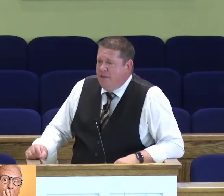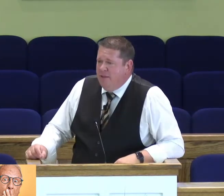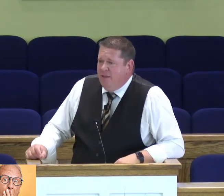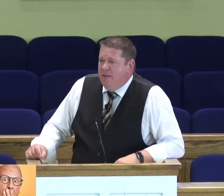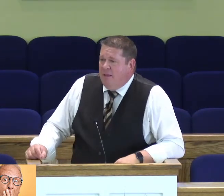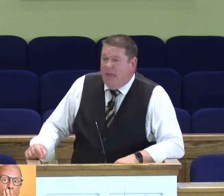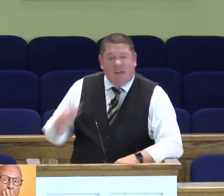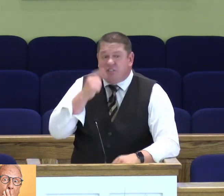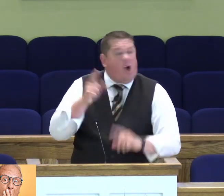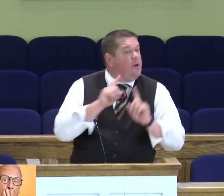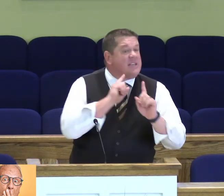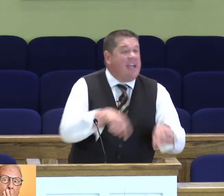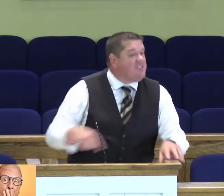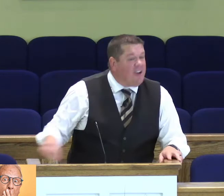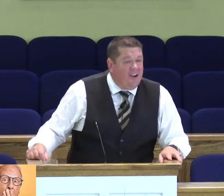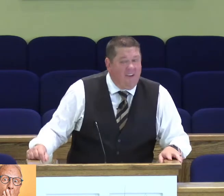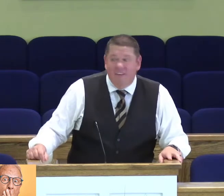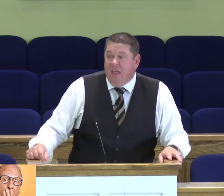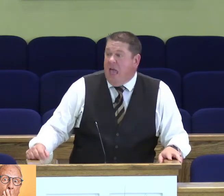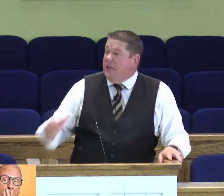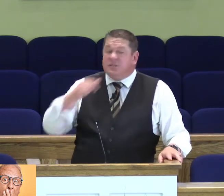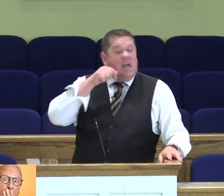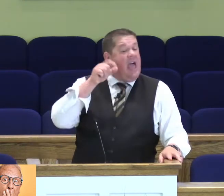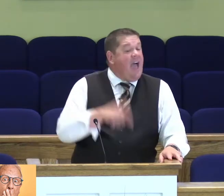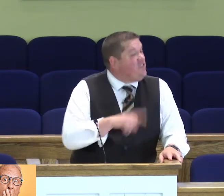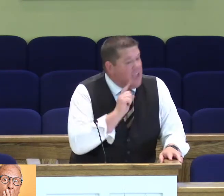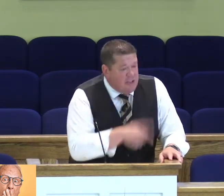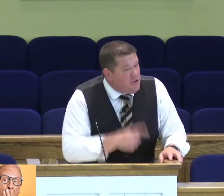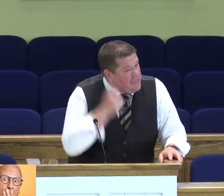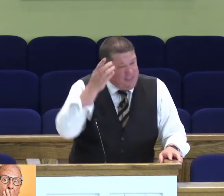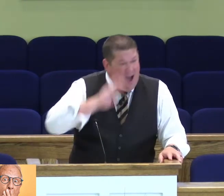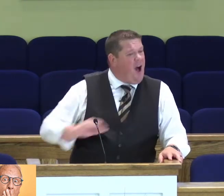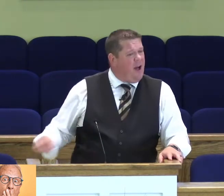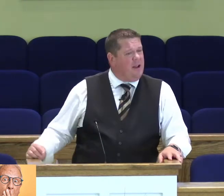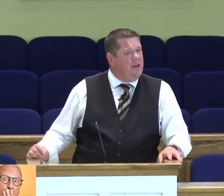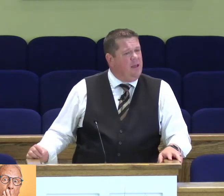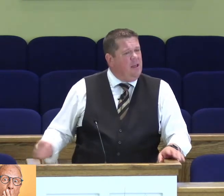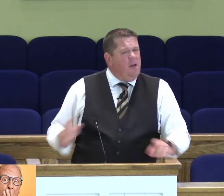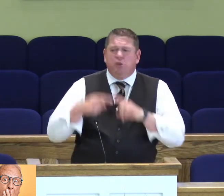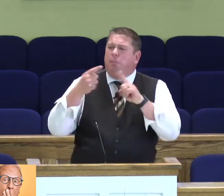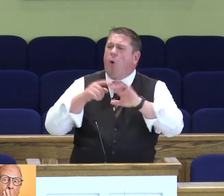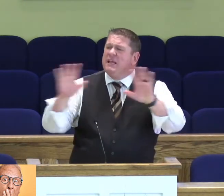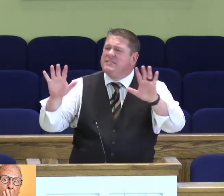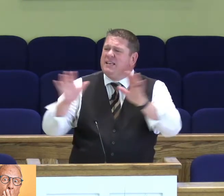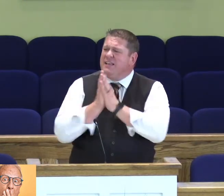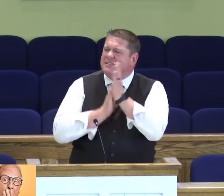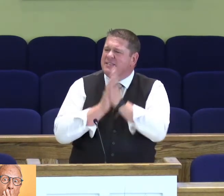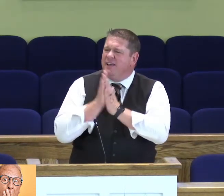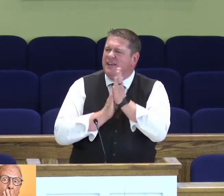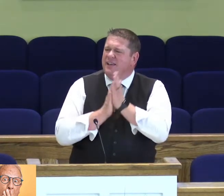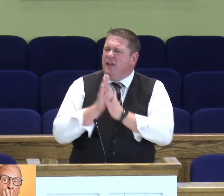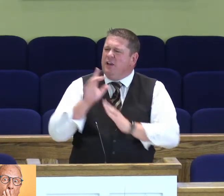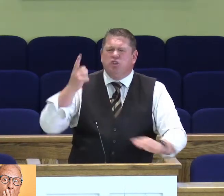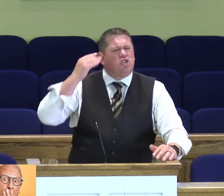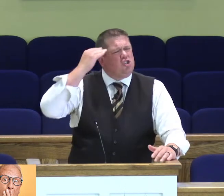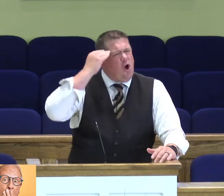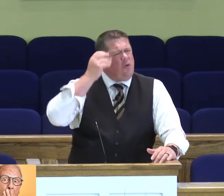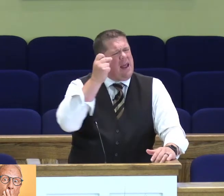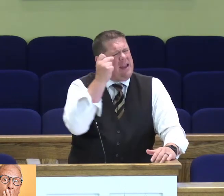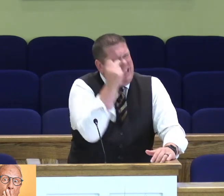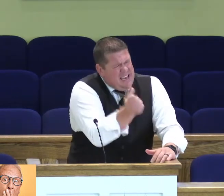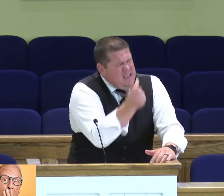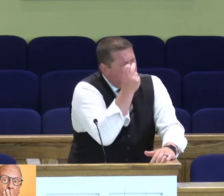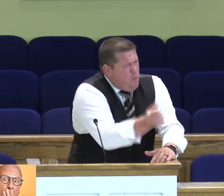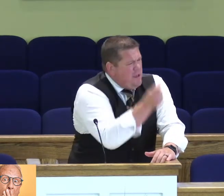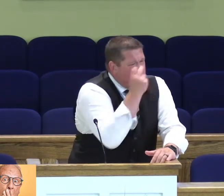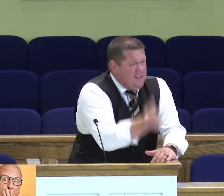times. And he doesn't always answer. And he doesn't have to answer. He's God. But the point is this. To just know